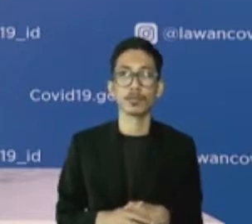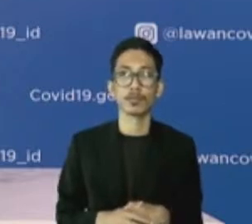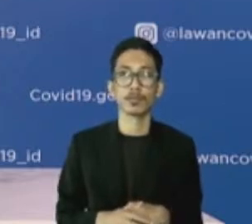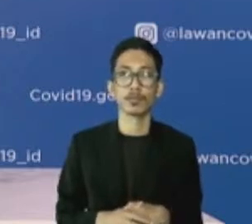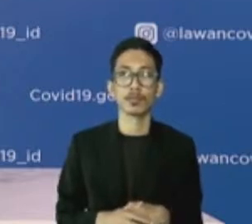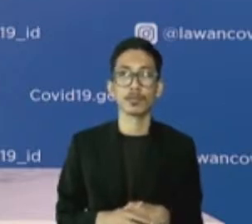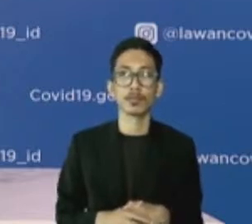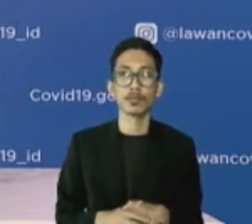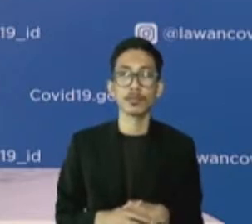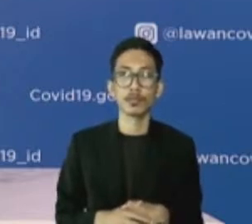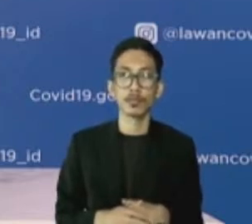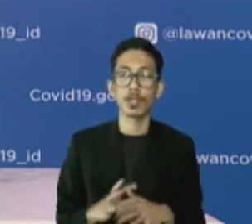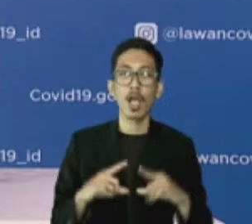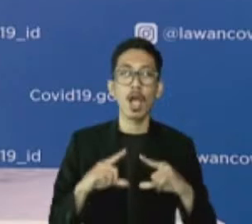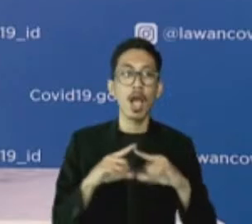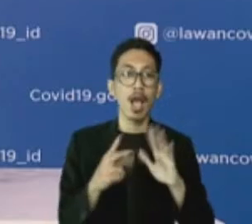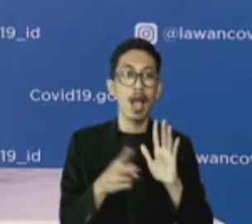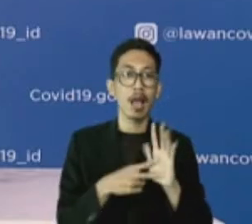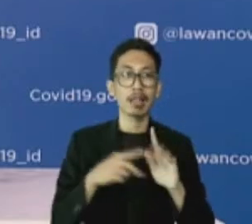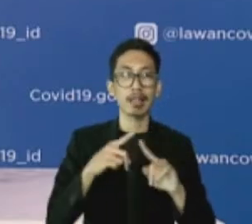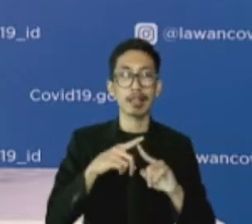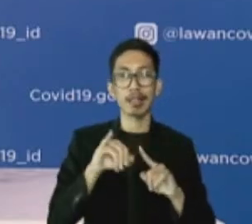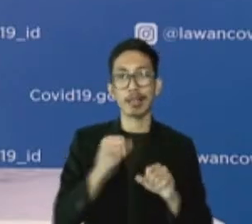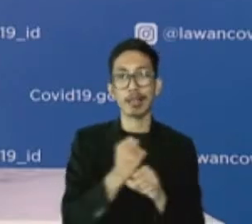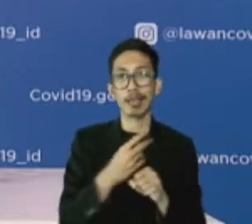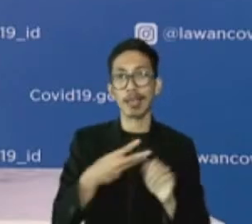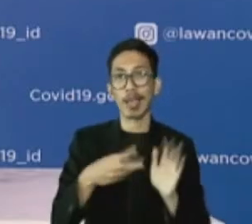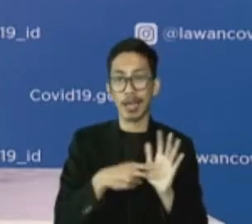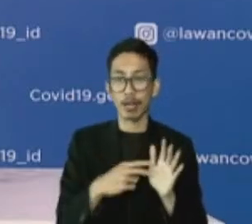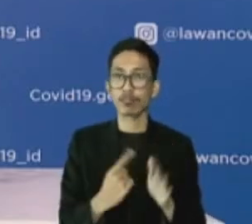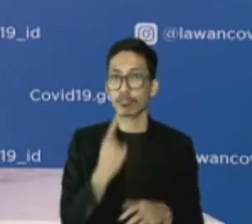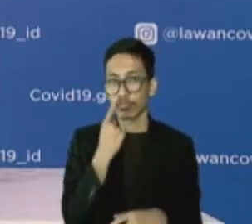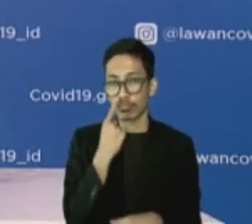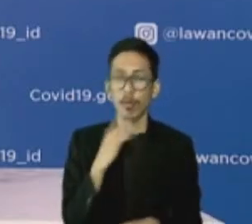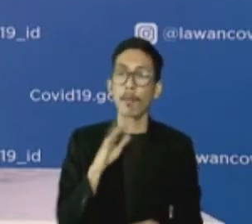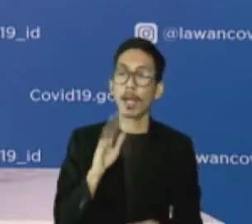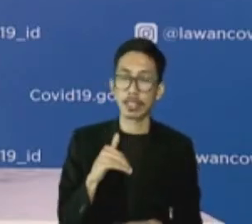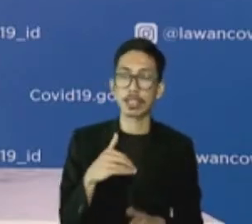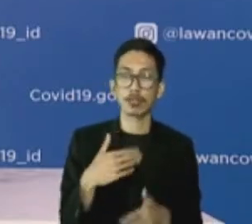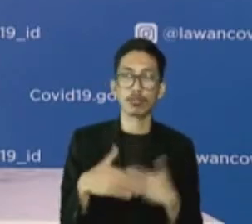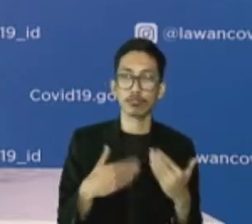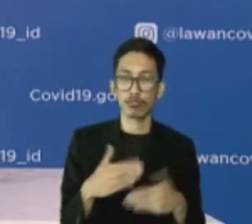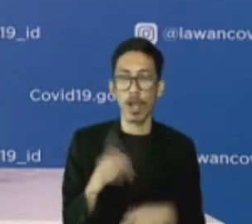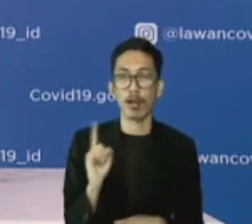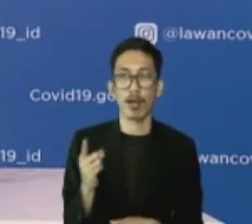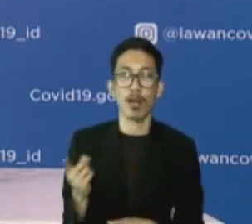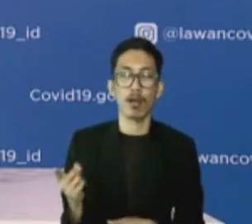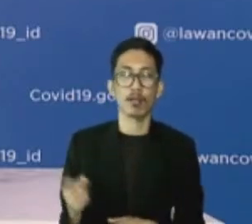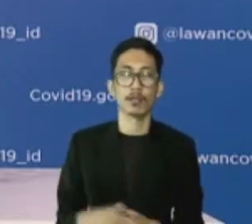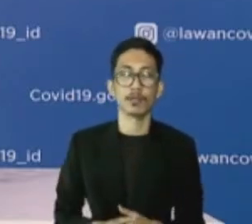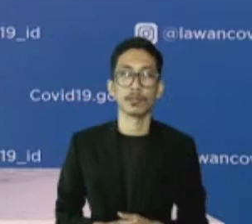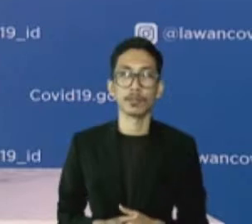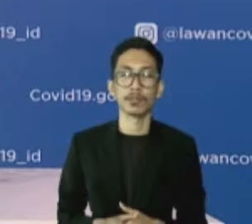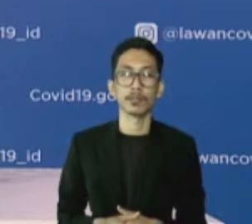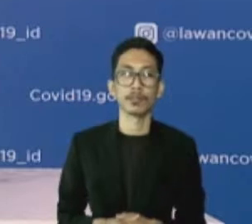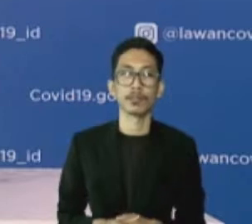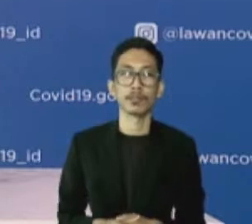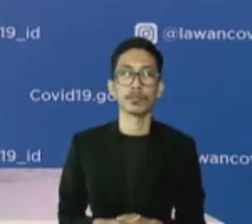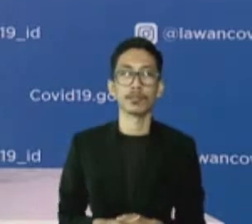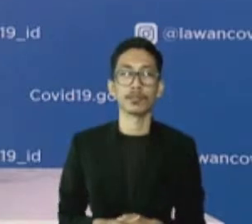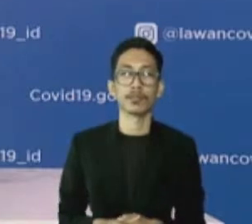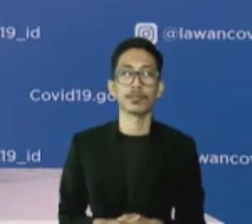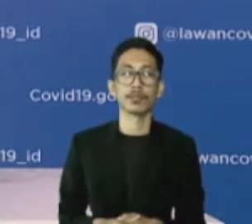undergo isolations or treatment at the nearest COVID-19 referral hospital. And post-event, evaluating